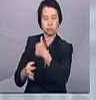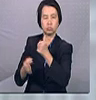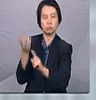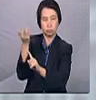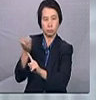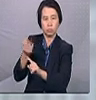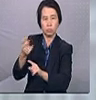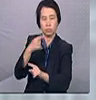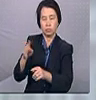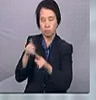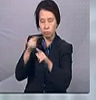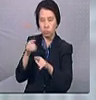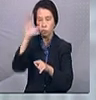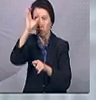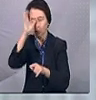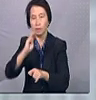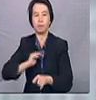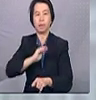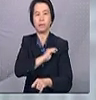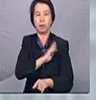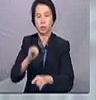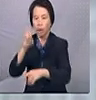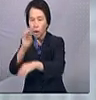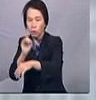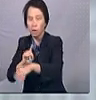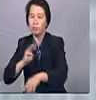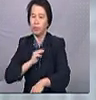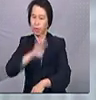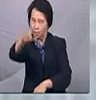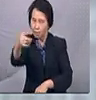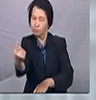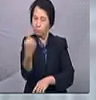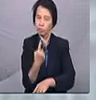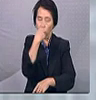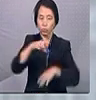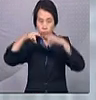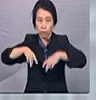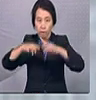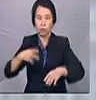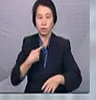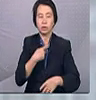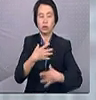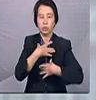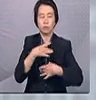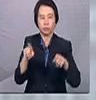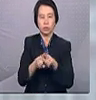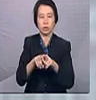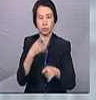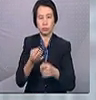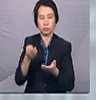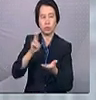terms of to localize the members as well as advise the members to come forward for testing. We also would like to